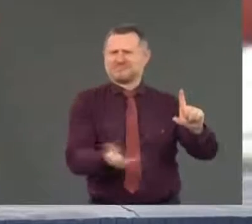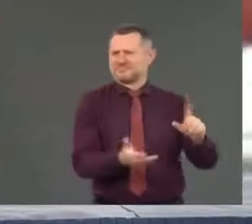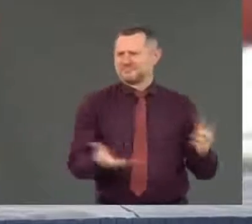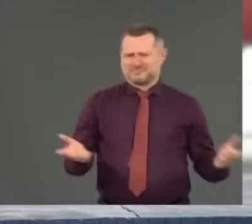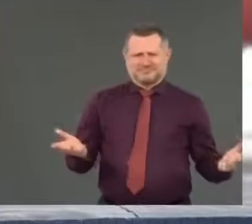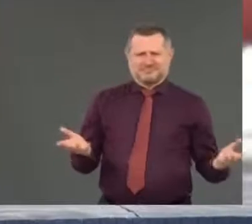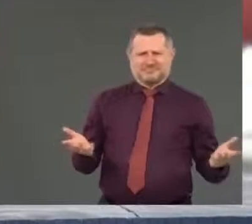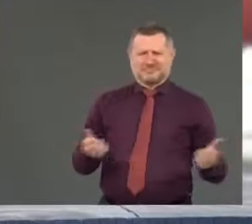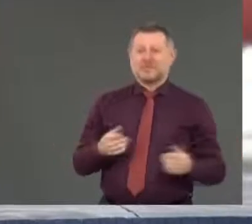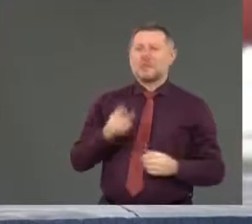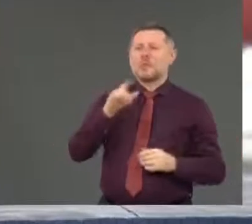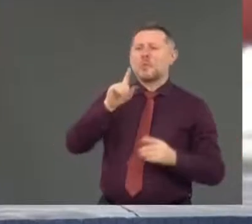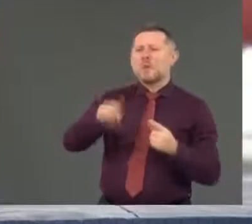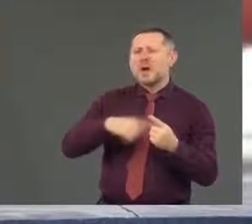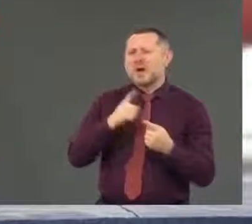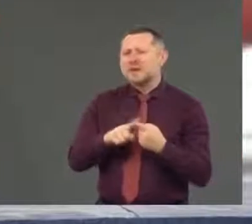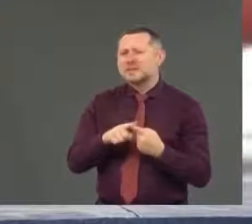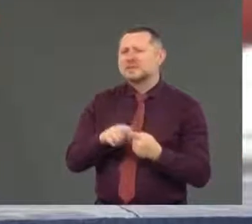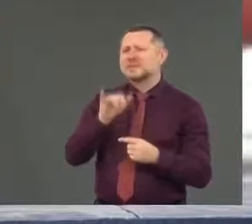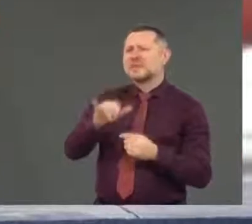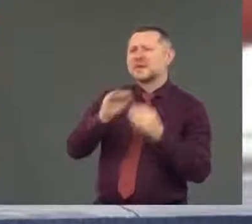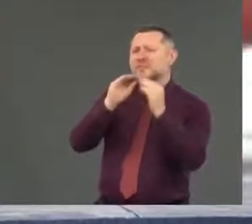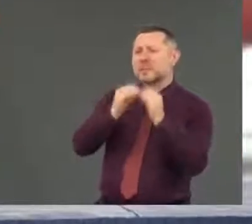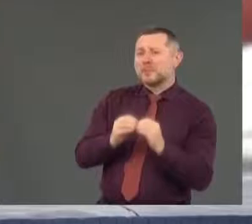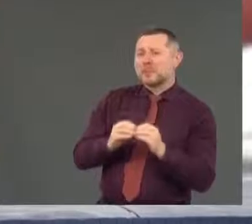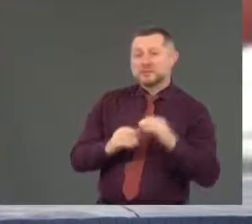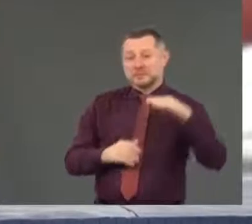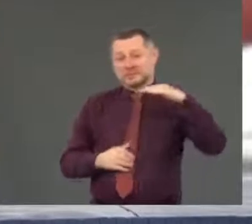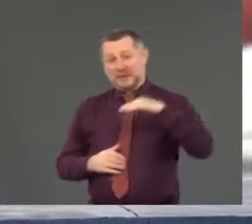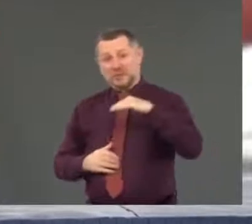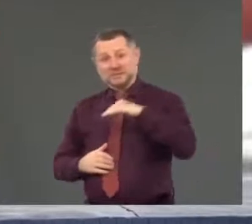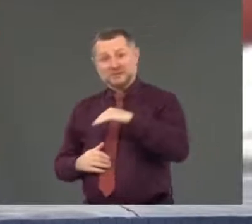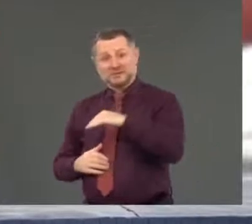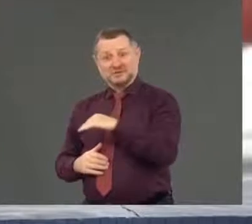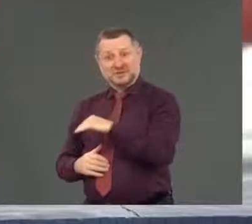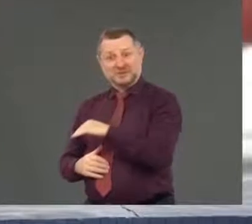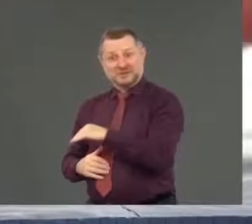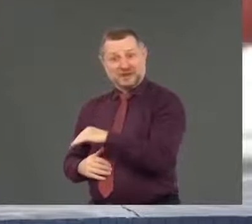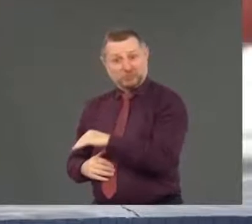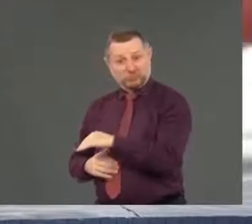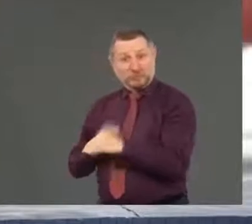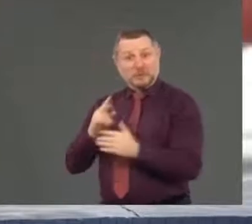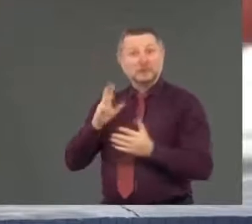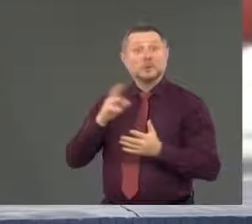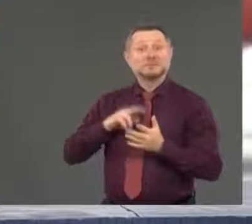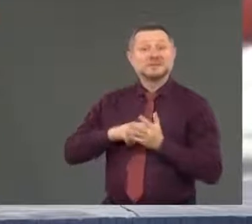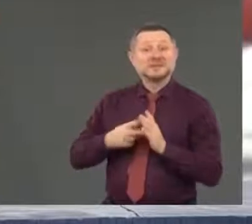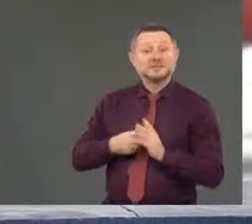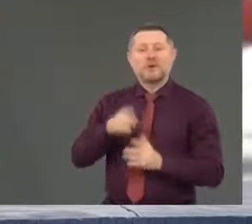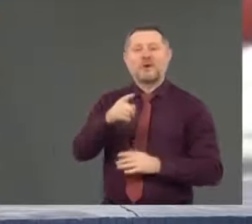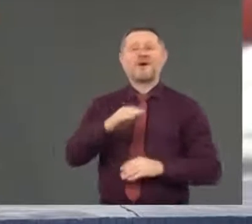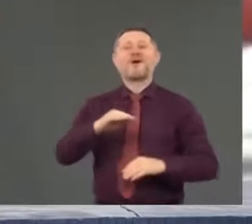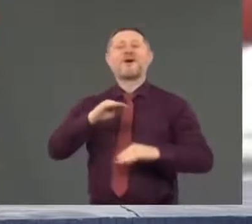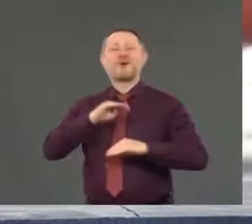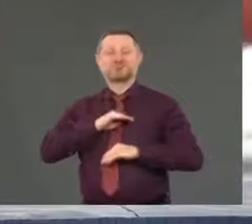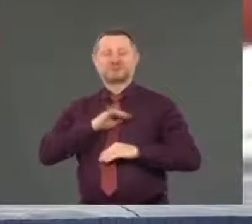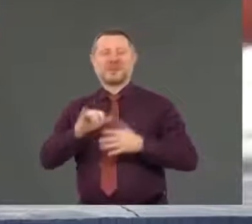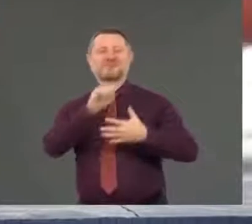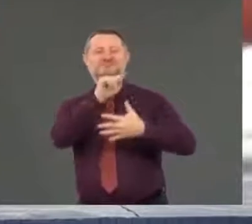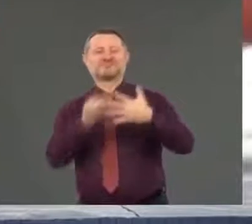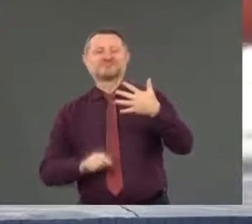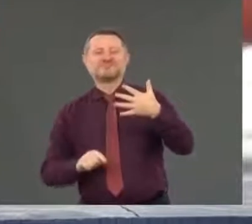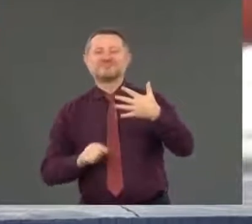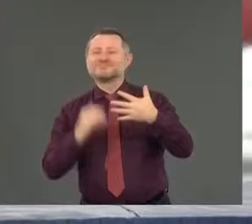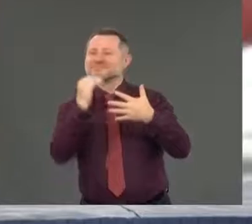what point do the numbers drop to the reopening threshold? Now, people